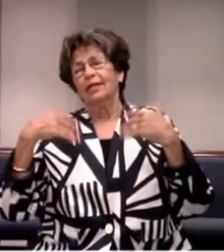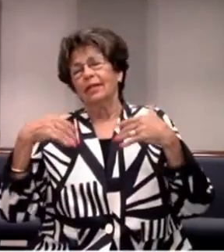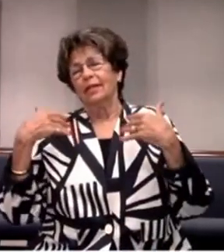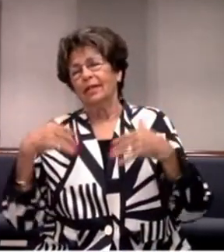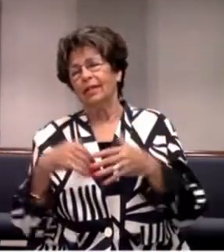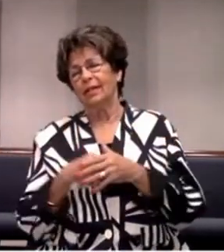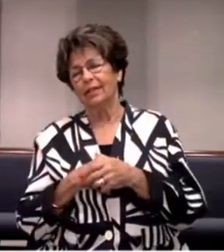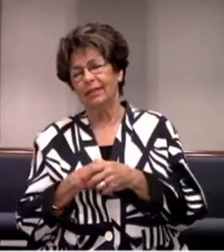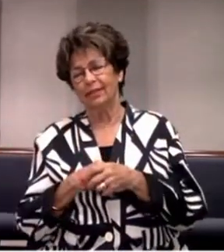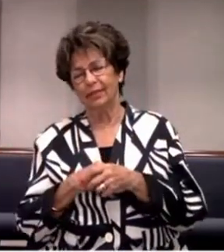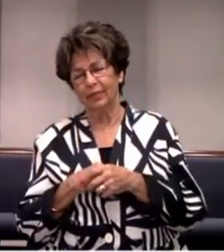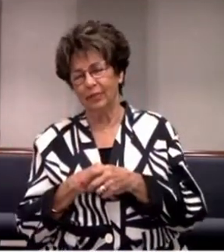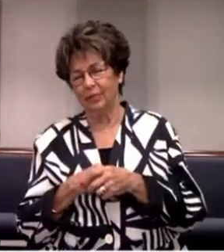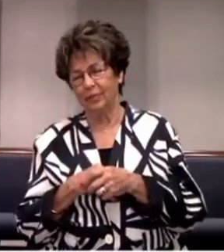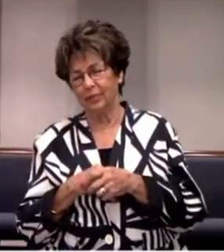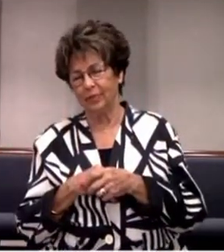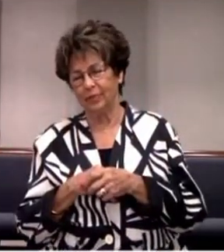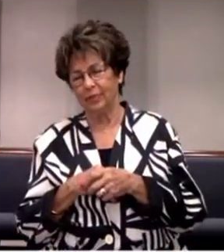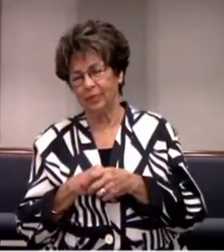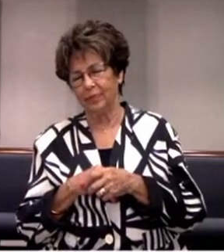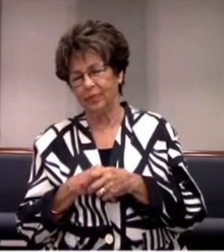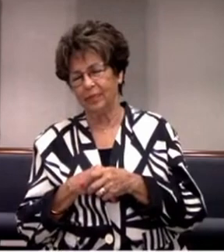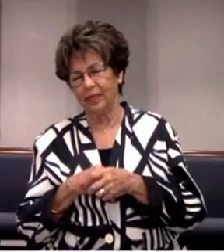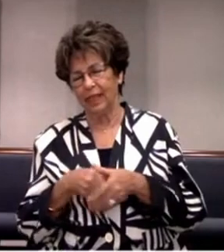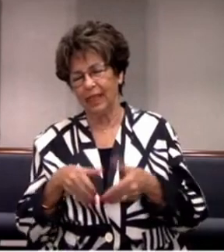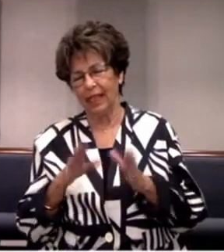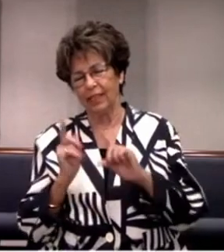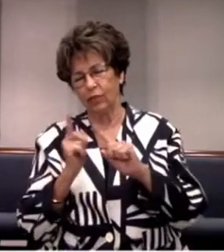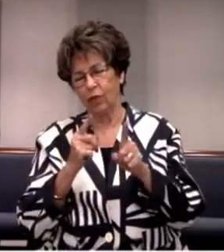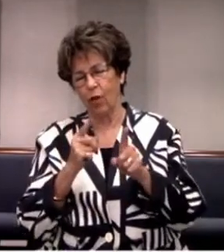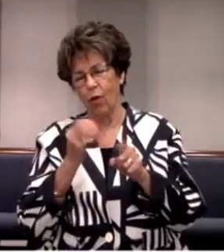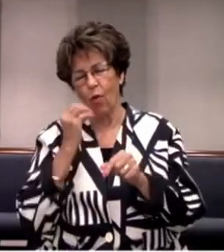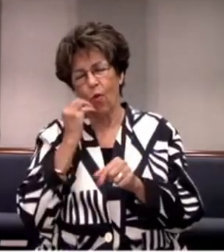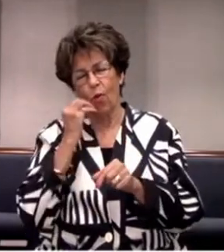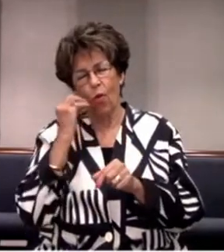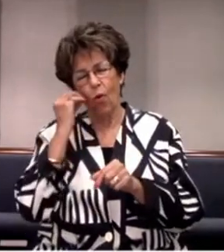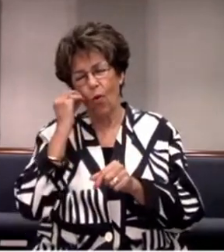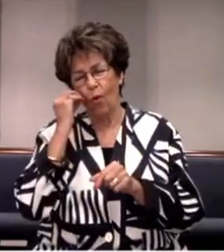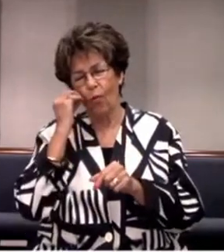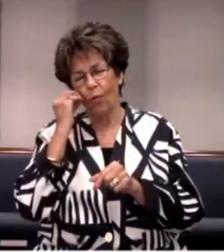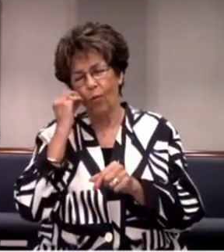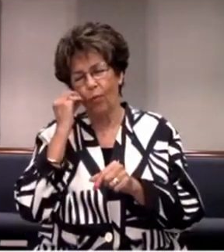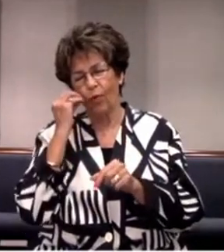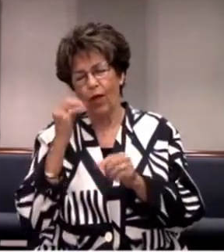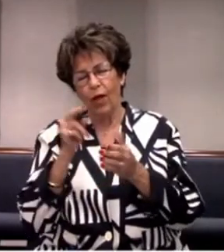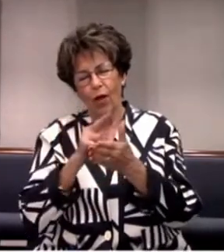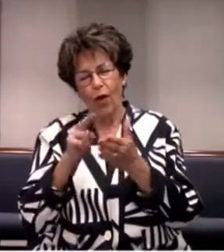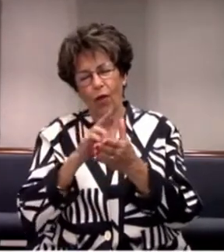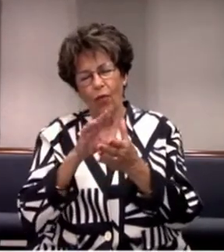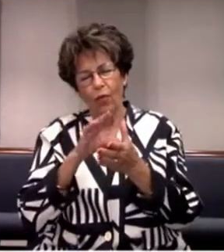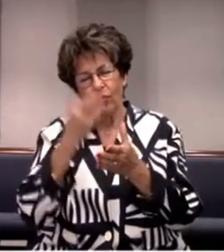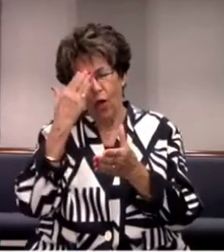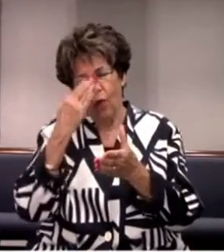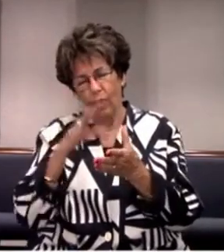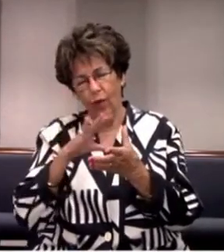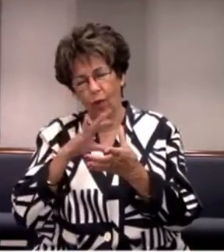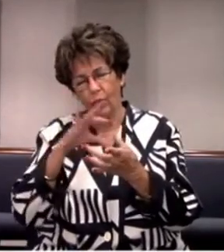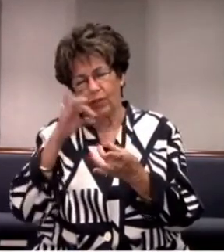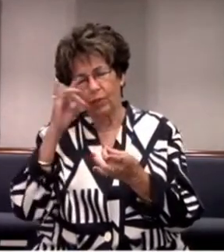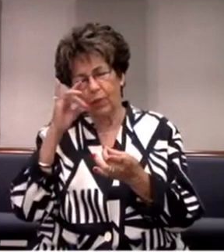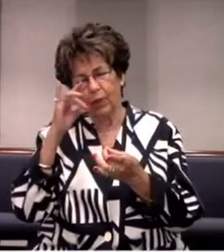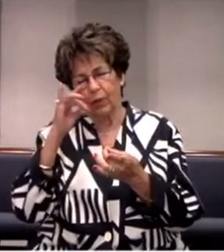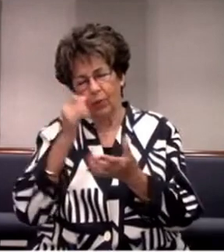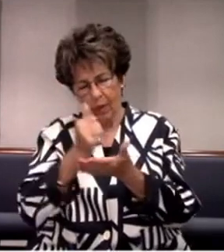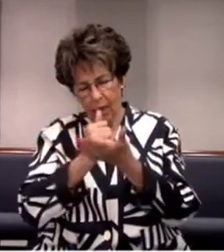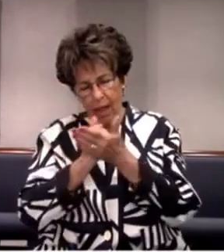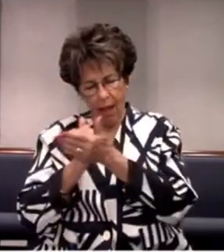scared, may we go home and say, "It's going to be okay. Holy Spirit of God is going to help me." For those of us that don't know what to